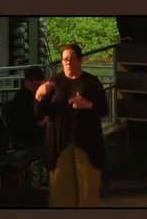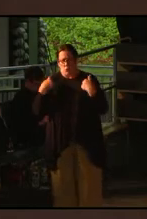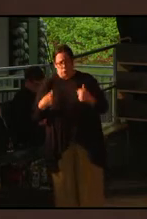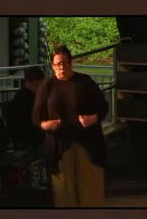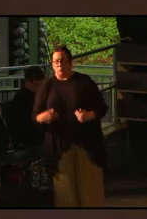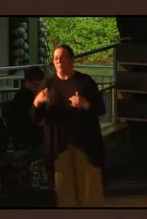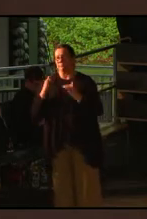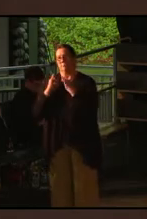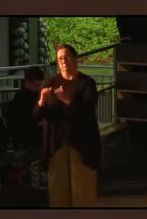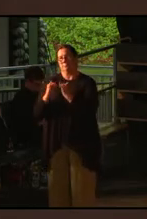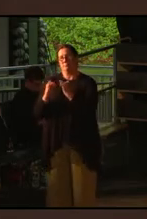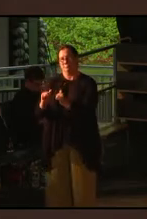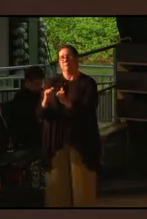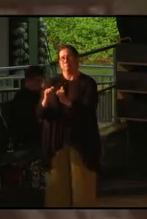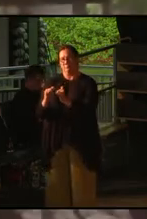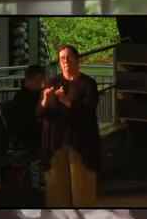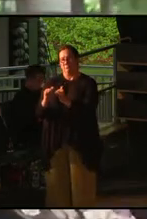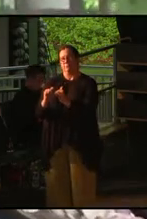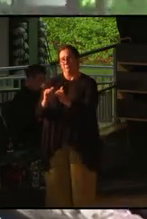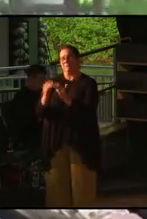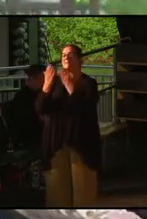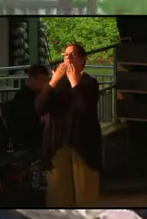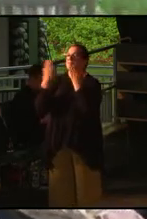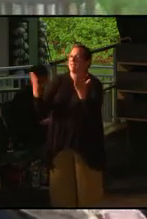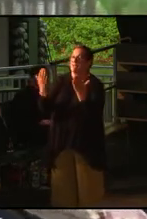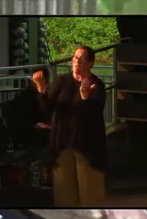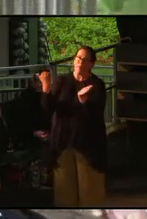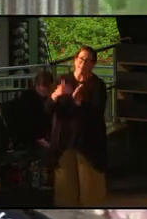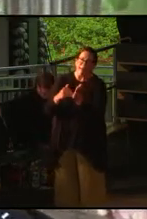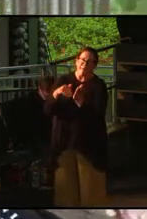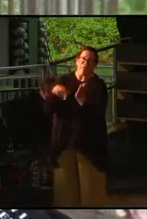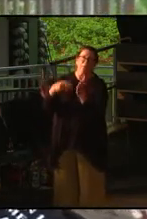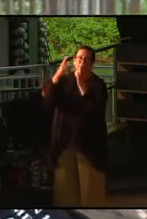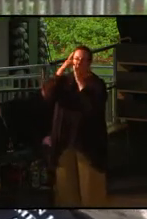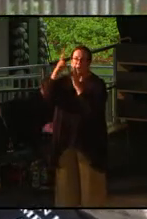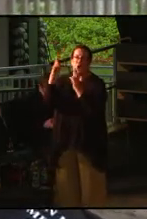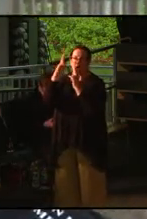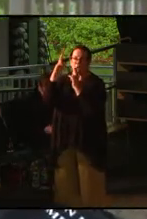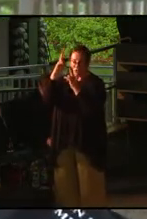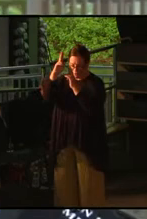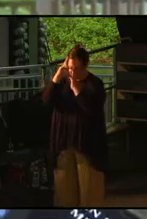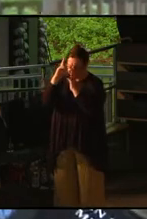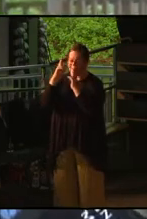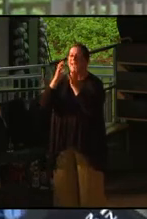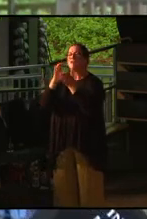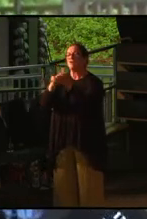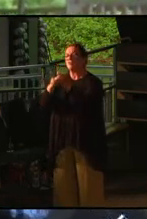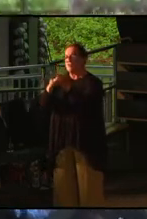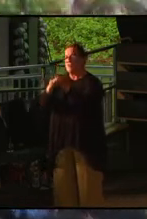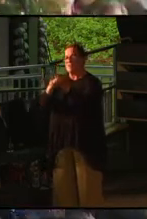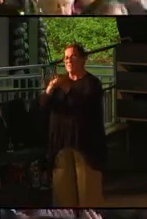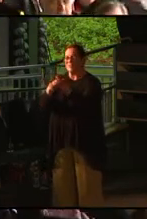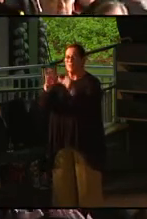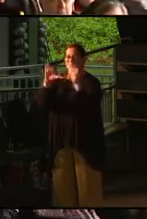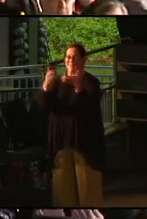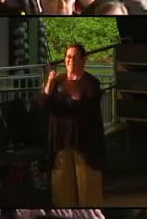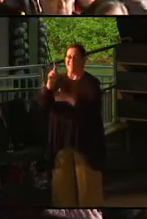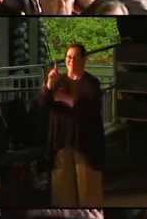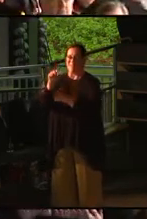alike than you thought. Thank you again for this honor, and congratulations, class of